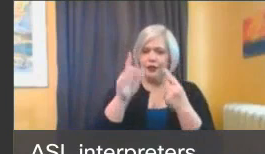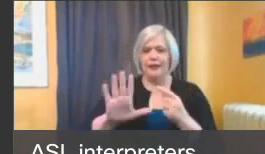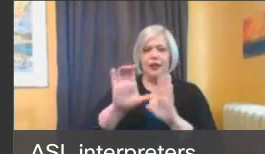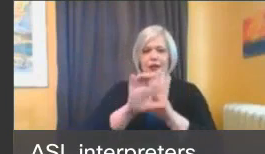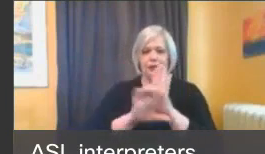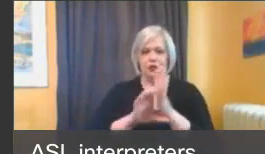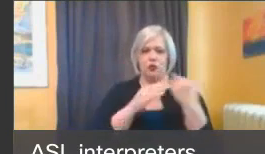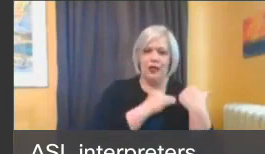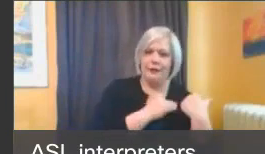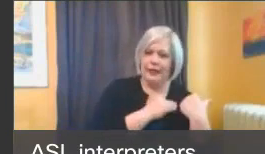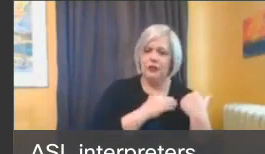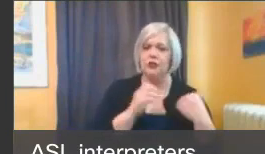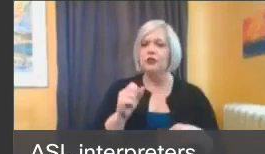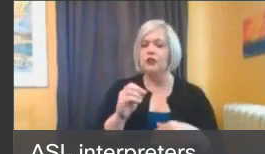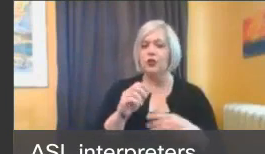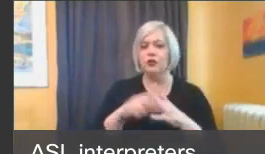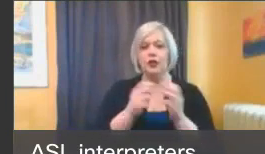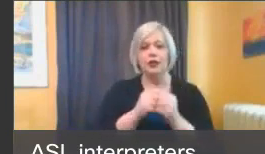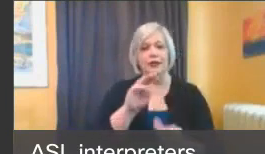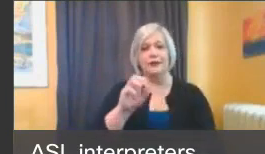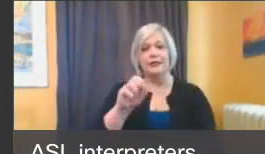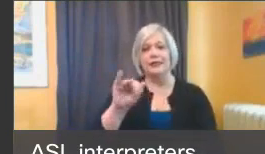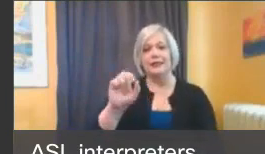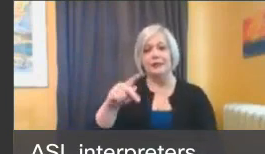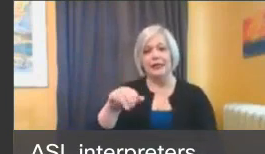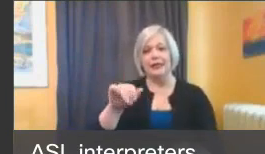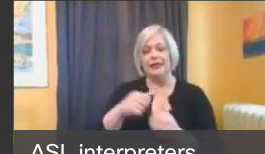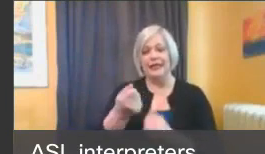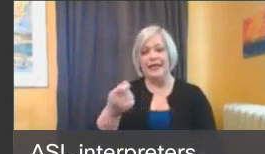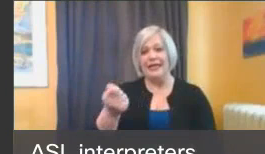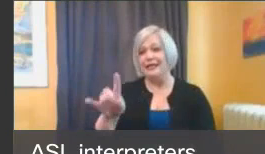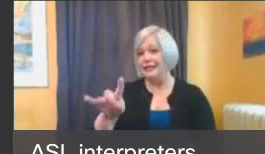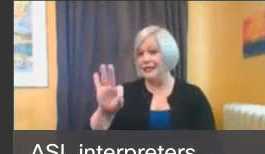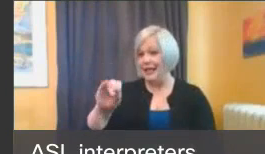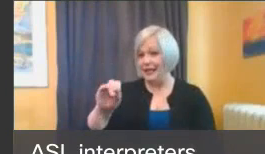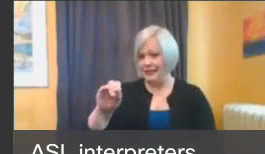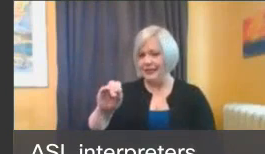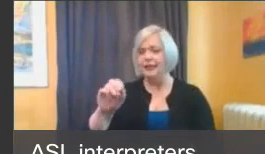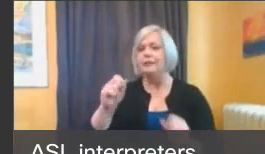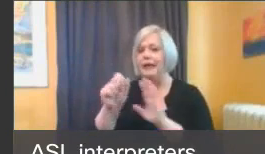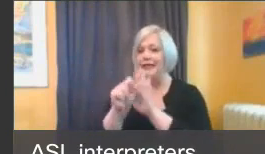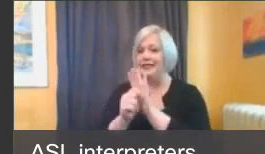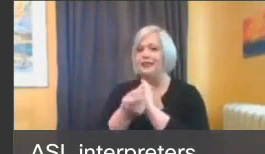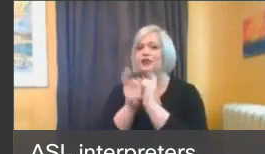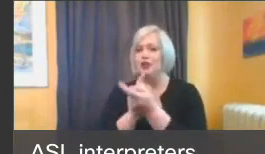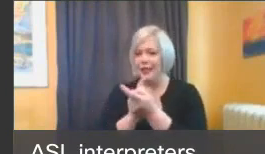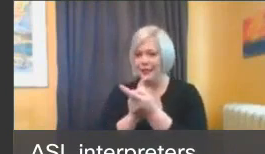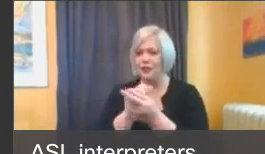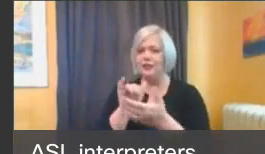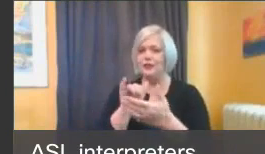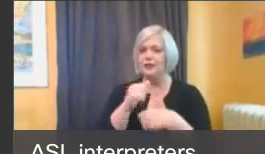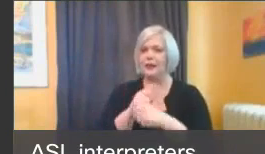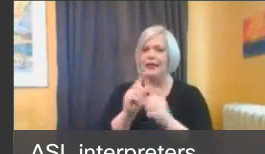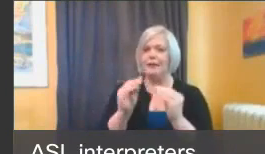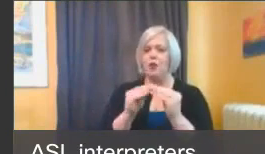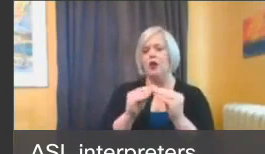constitutional obligations. And so starting with Mississippi in 1890s, you had a series of states change their state constitutions to embrace more facially